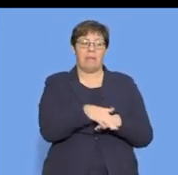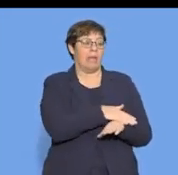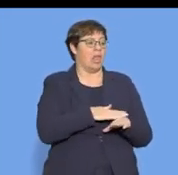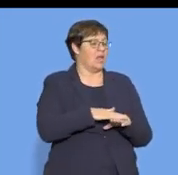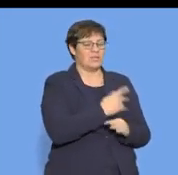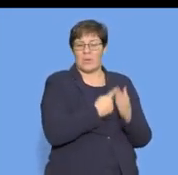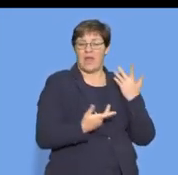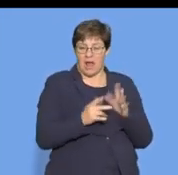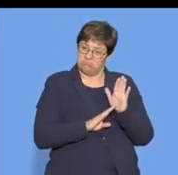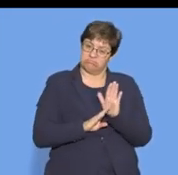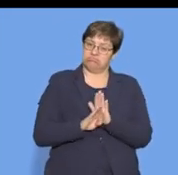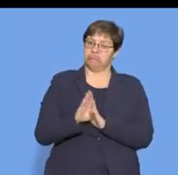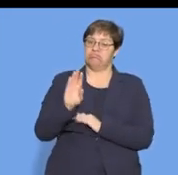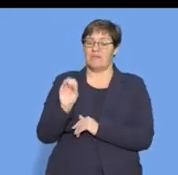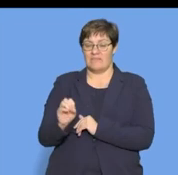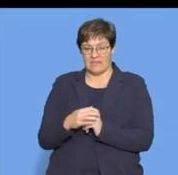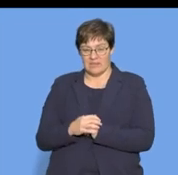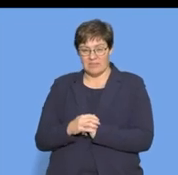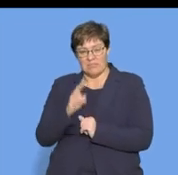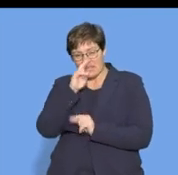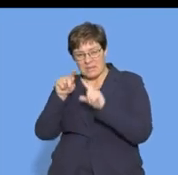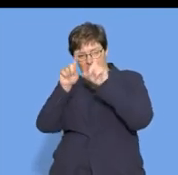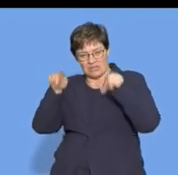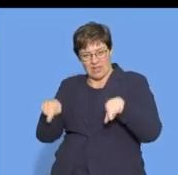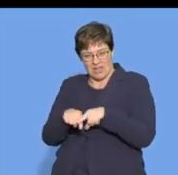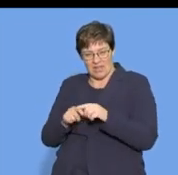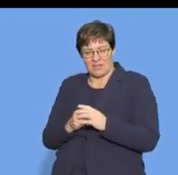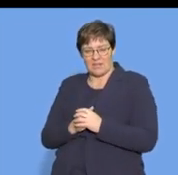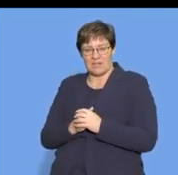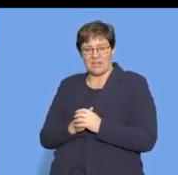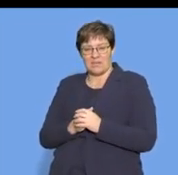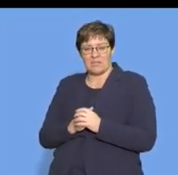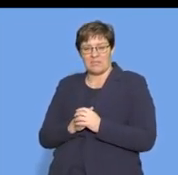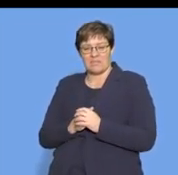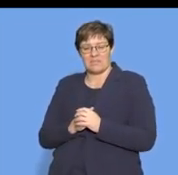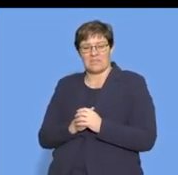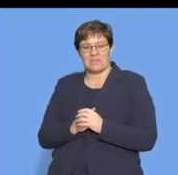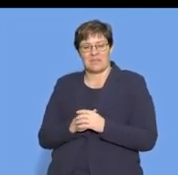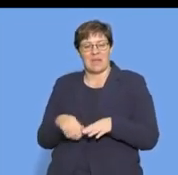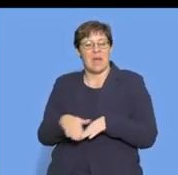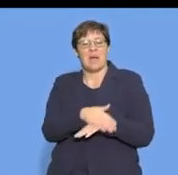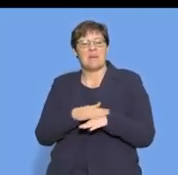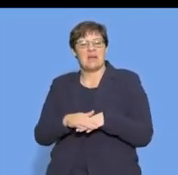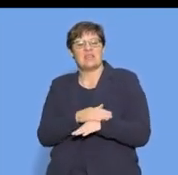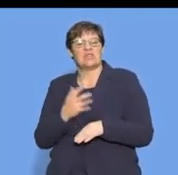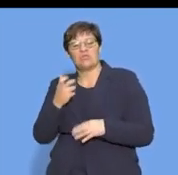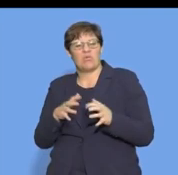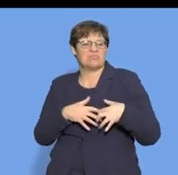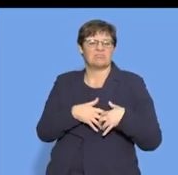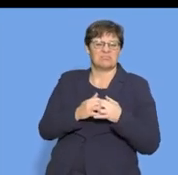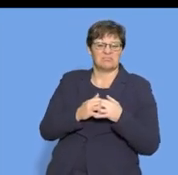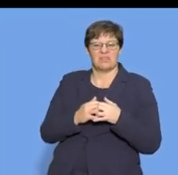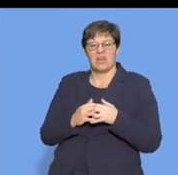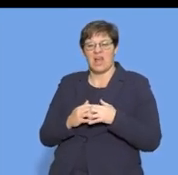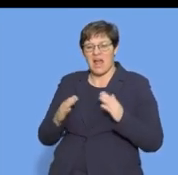words, they weren't just basic. Here you can see in this picture here, you can see there's sort of a basic stone that